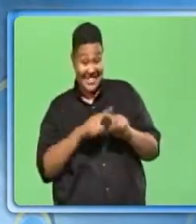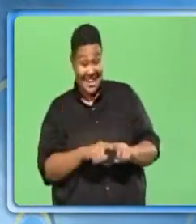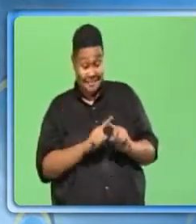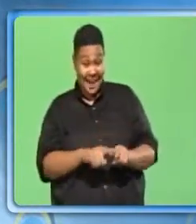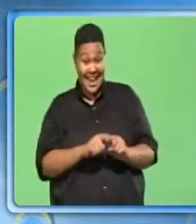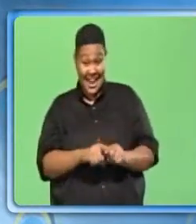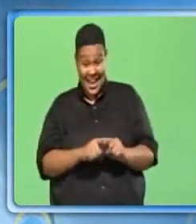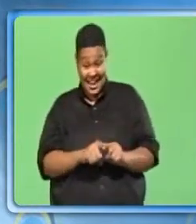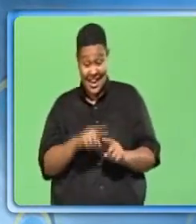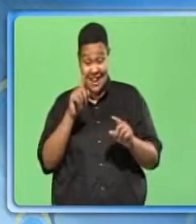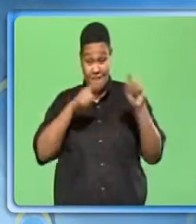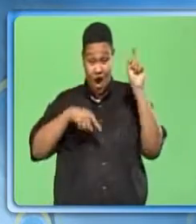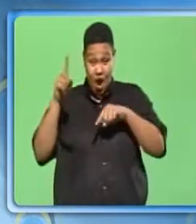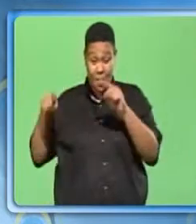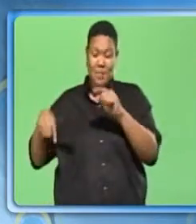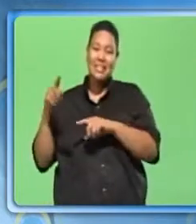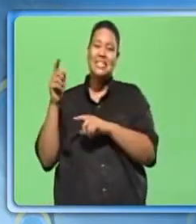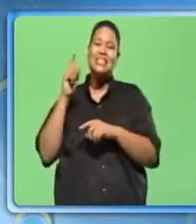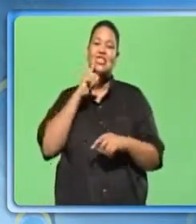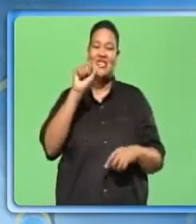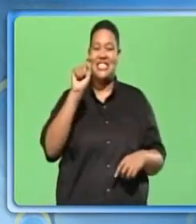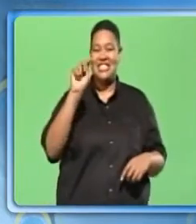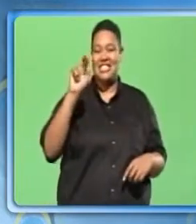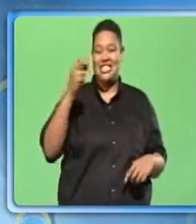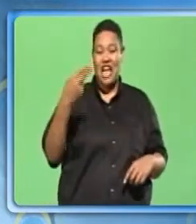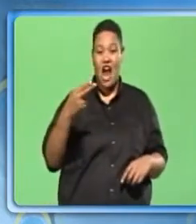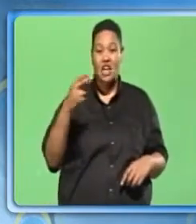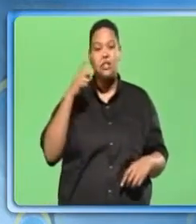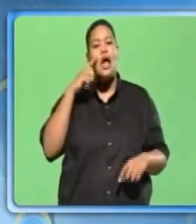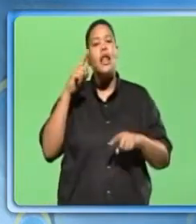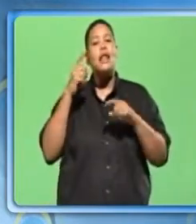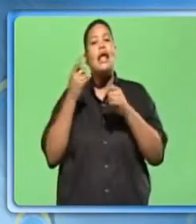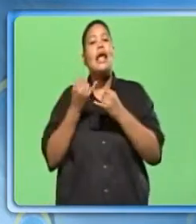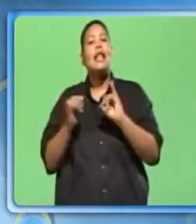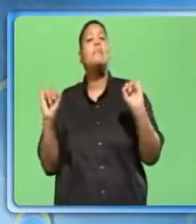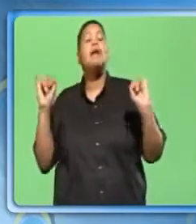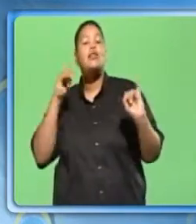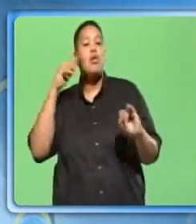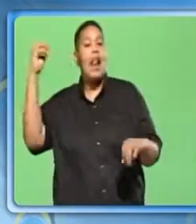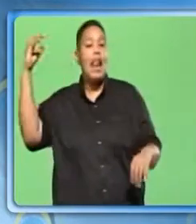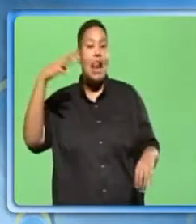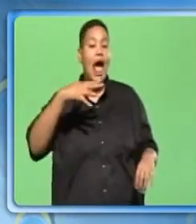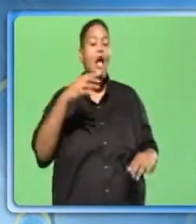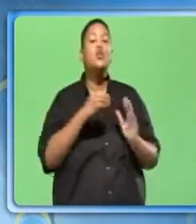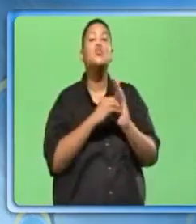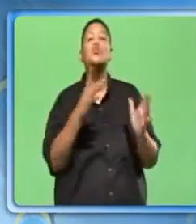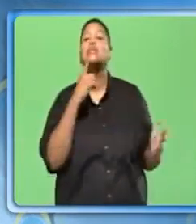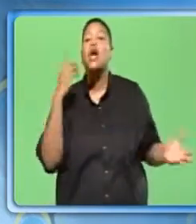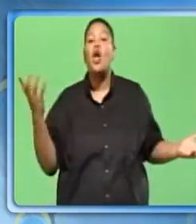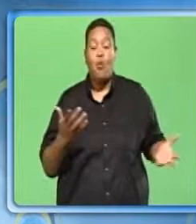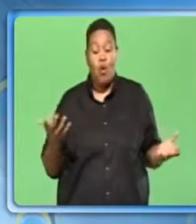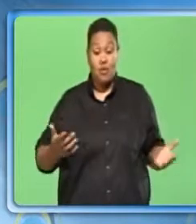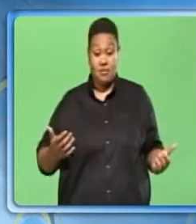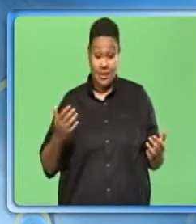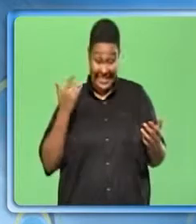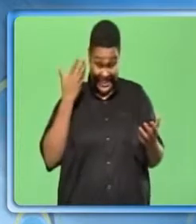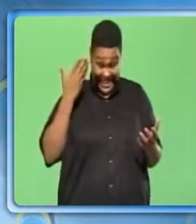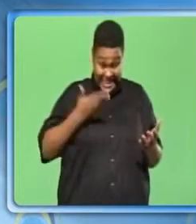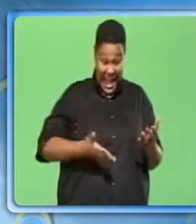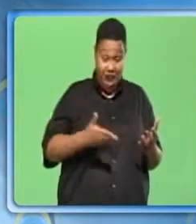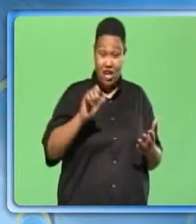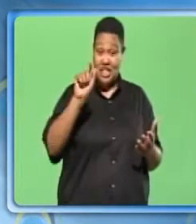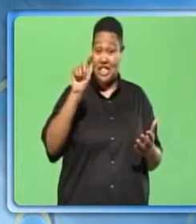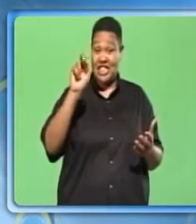is starch and the independent variable is light. The student is suggesting the presence of starch in a